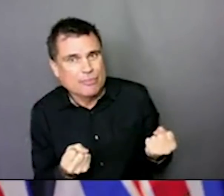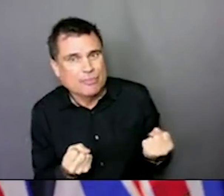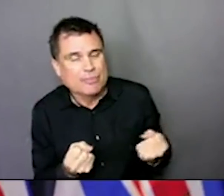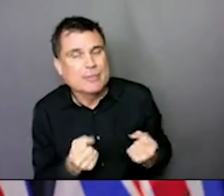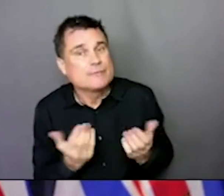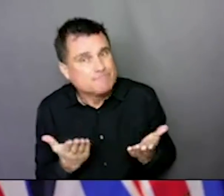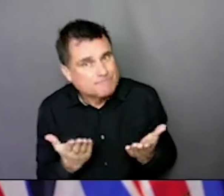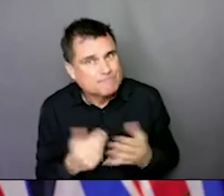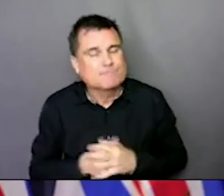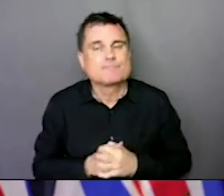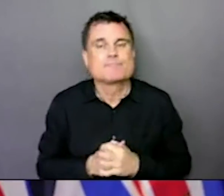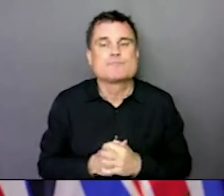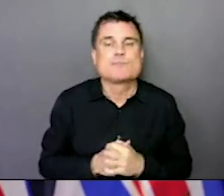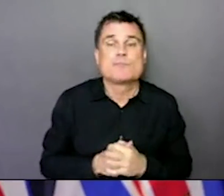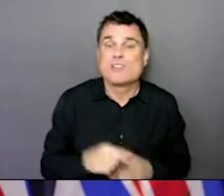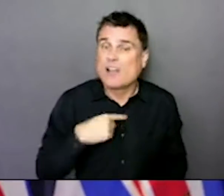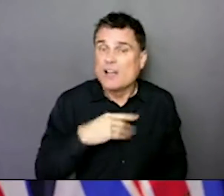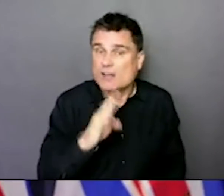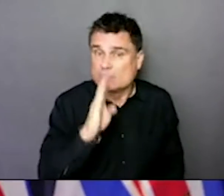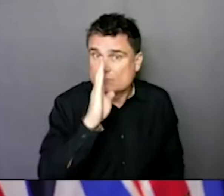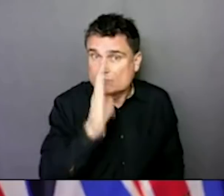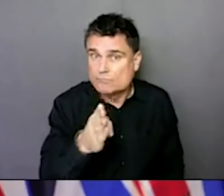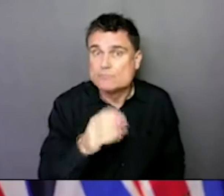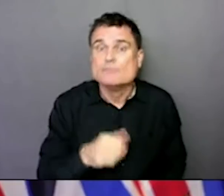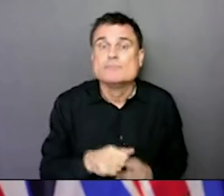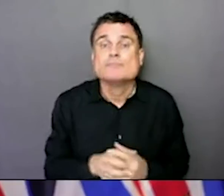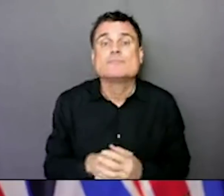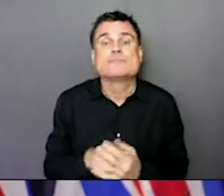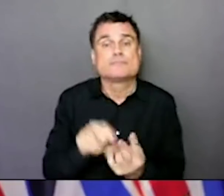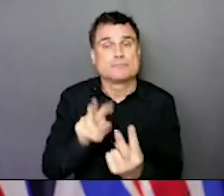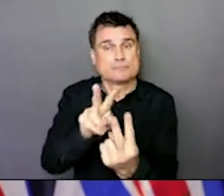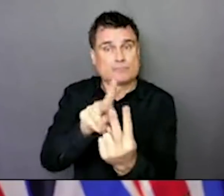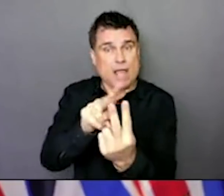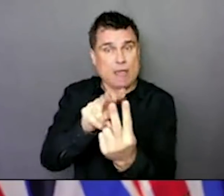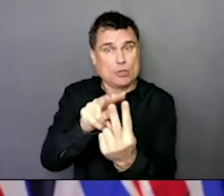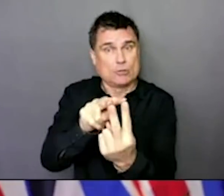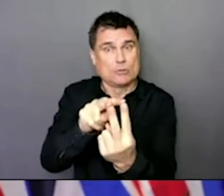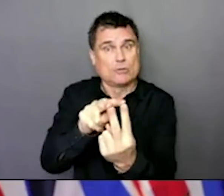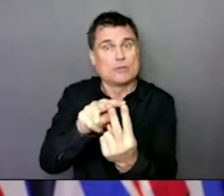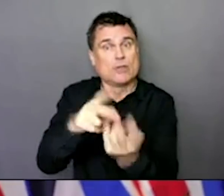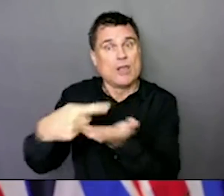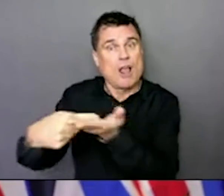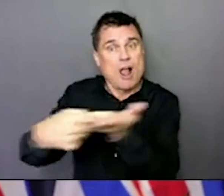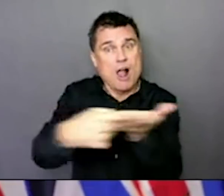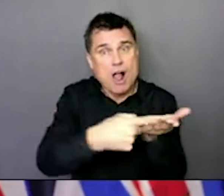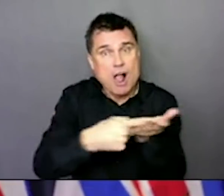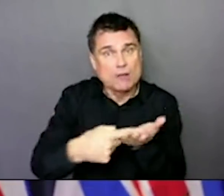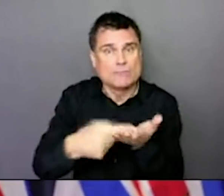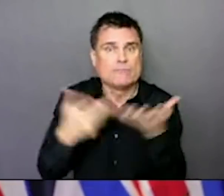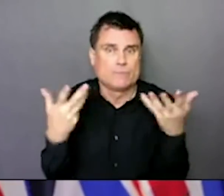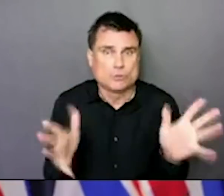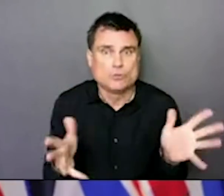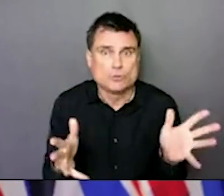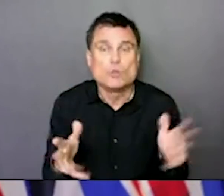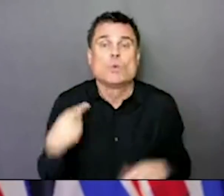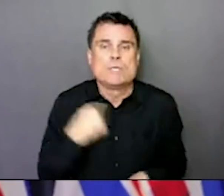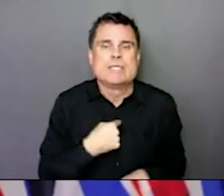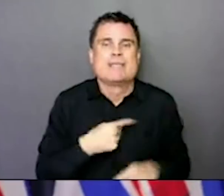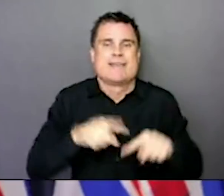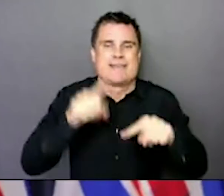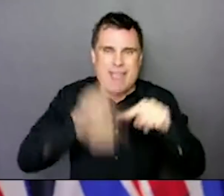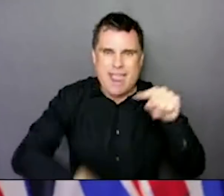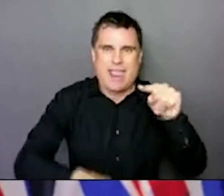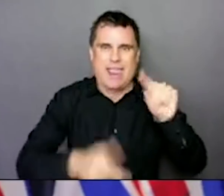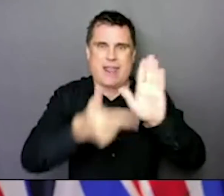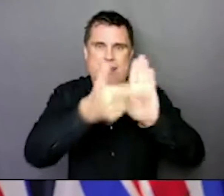Rob, I want to put this either to rest so that British Columbians understand that we cannot do that, and we're not going to do that, or there is a